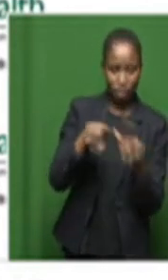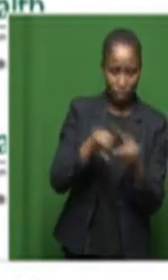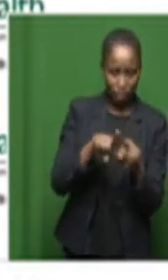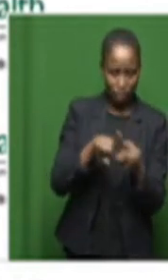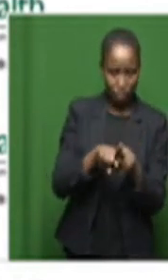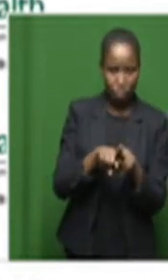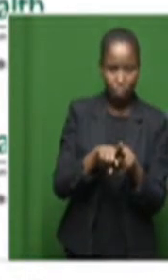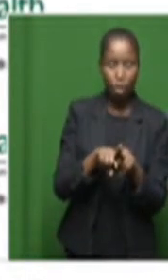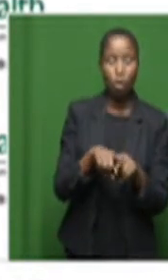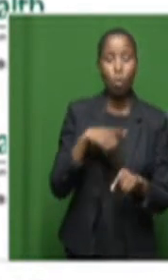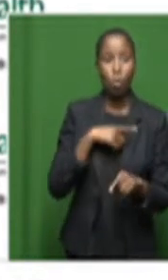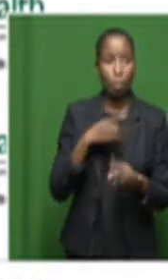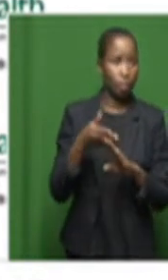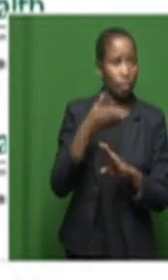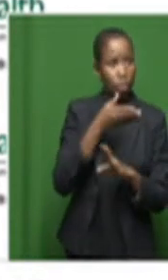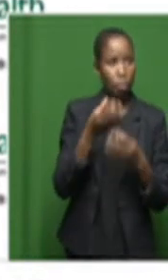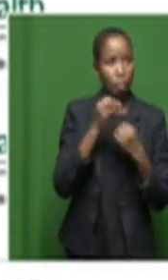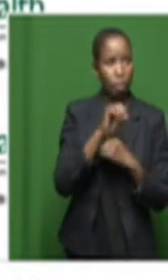from the high of